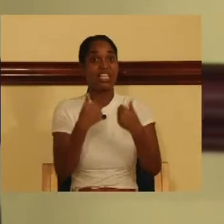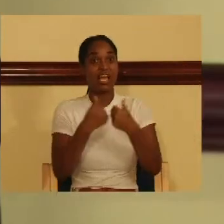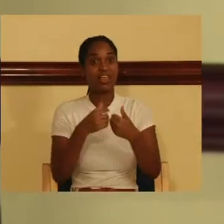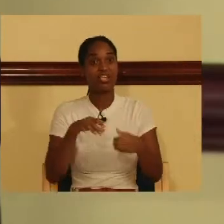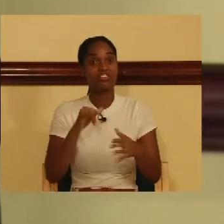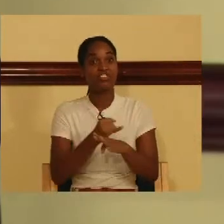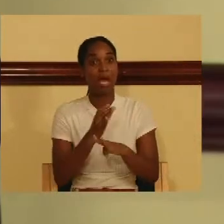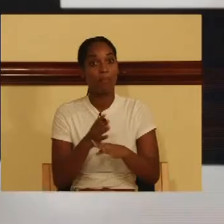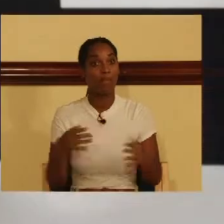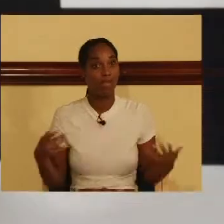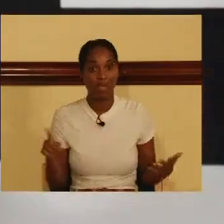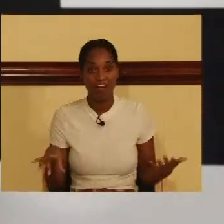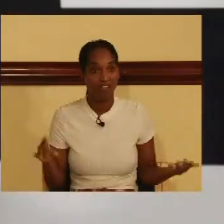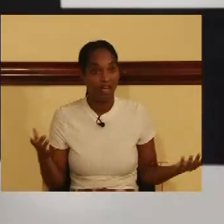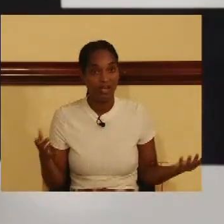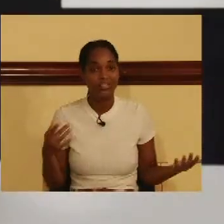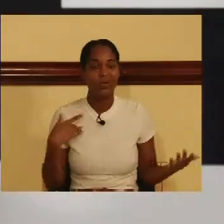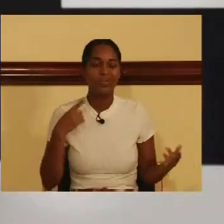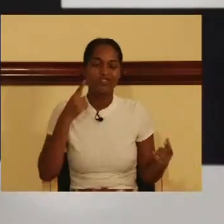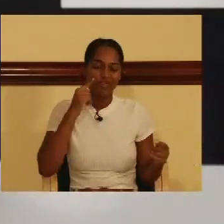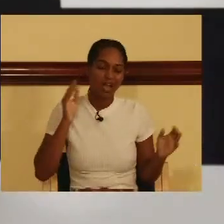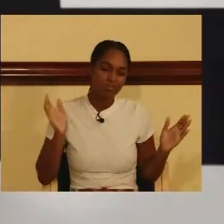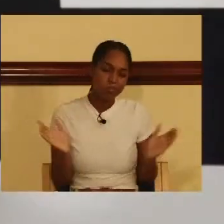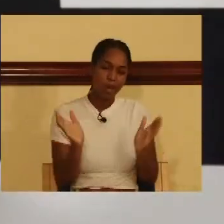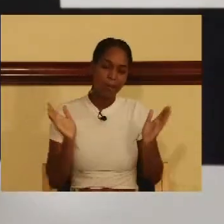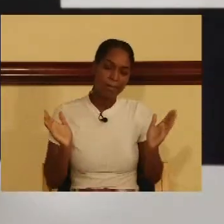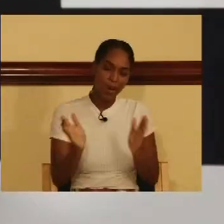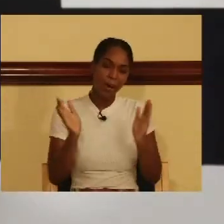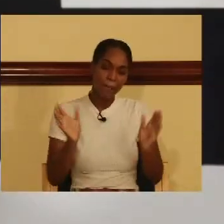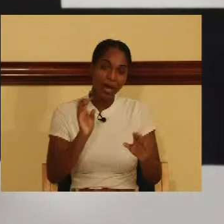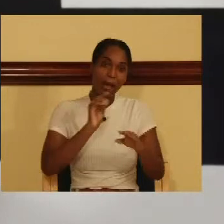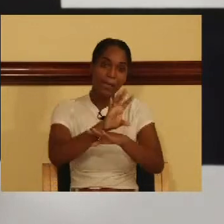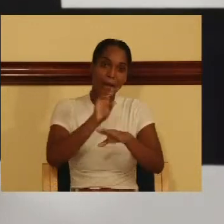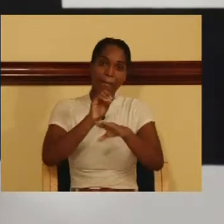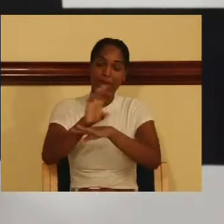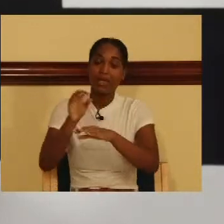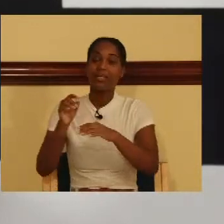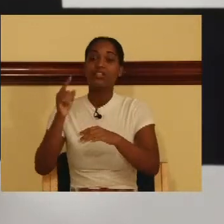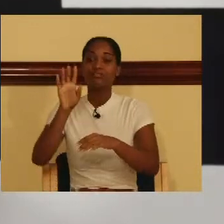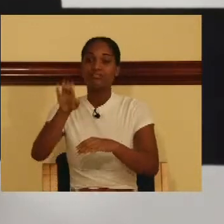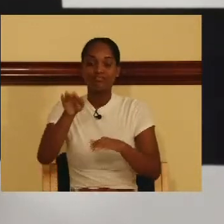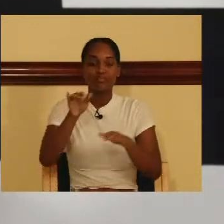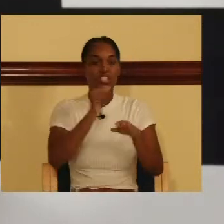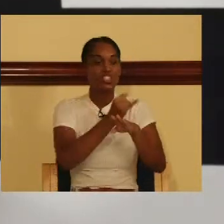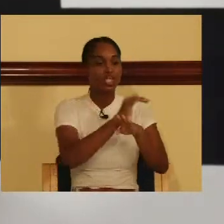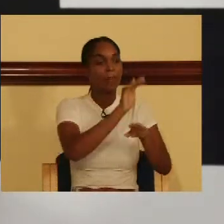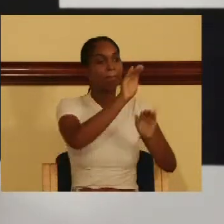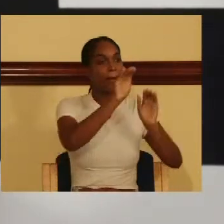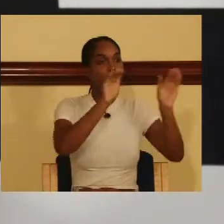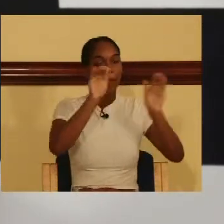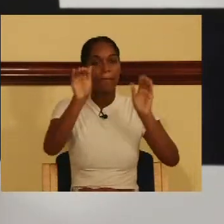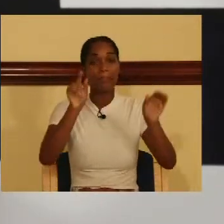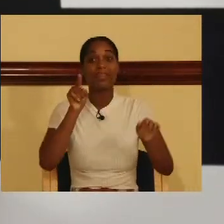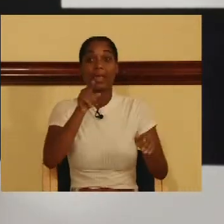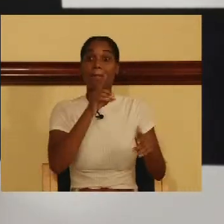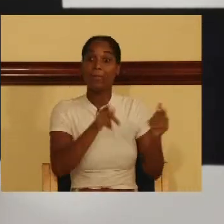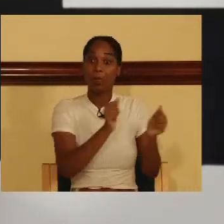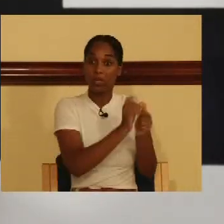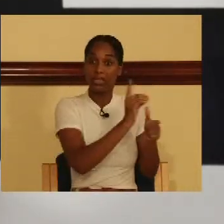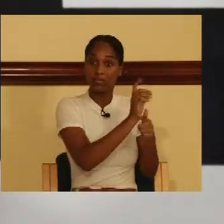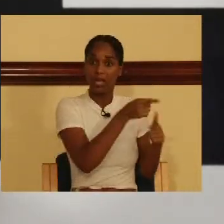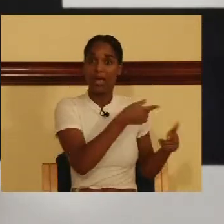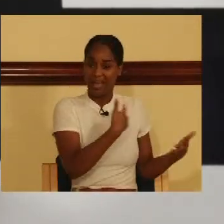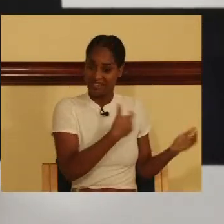we have to continue to advocate to help employers to recognize that persons with disabilities have